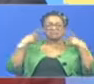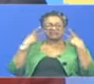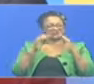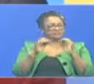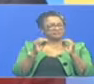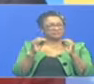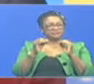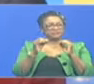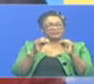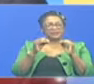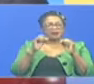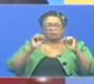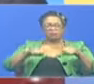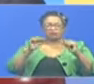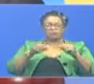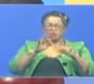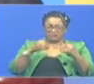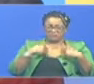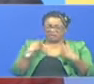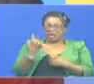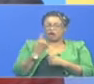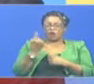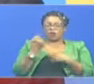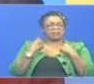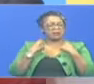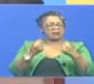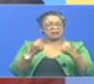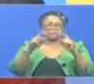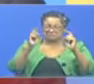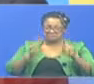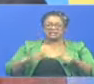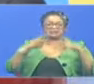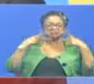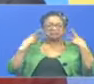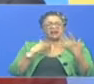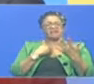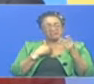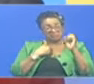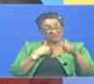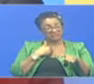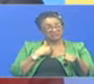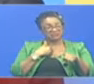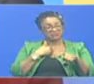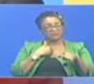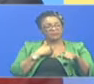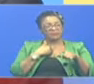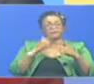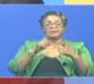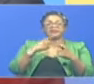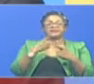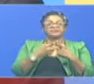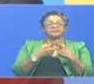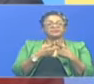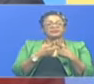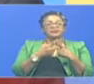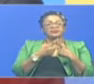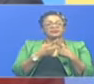that if I'm alone in the car to actually wear a mask? Then there's the question of